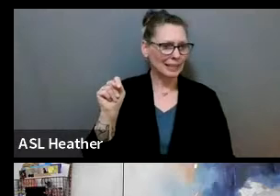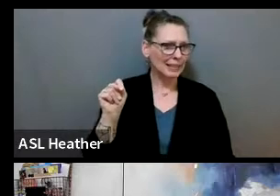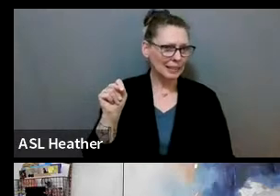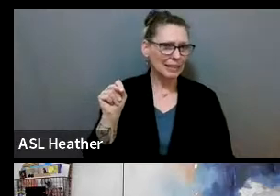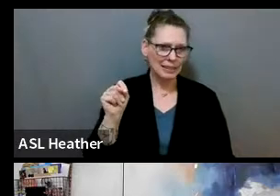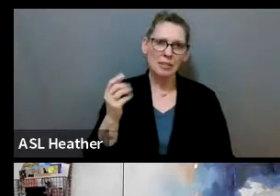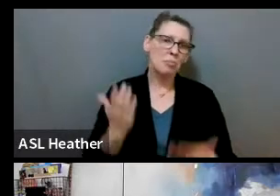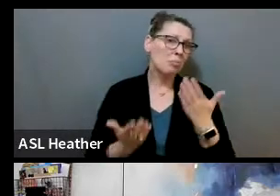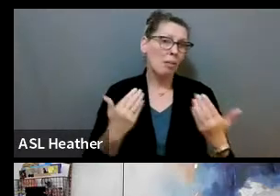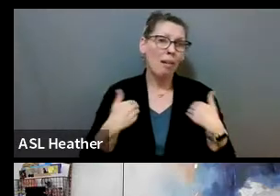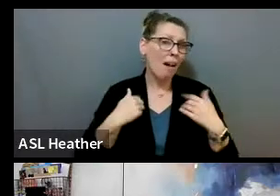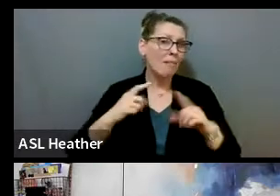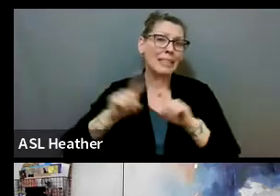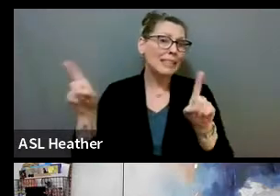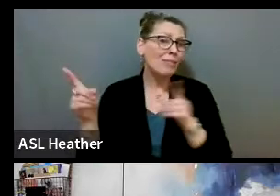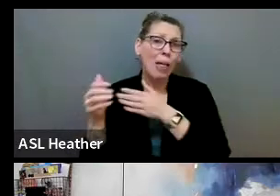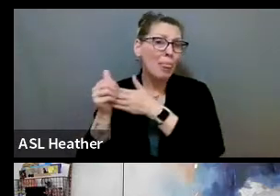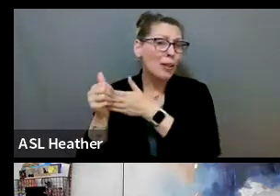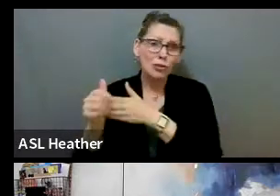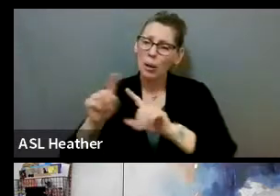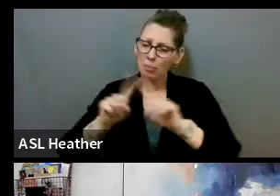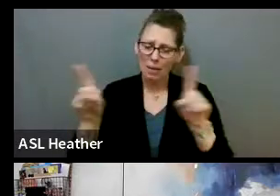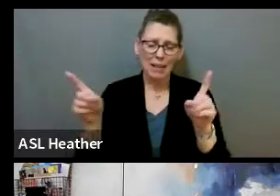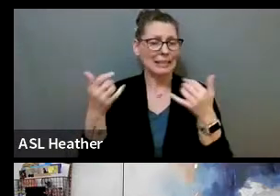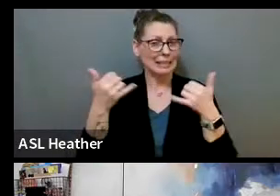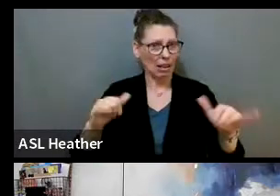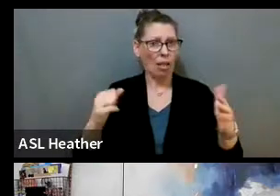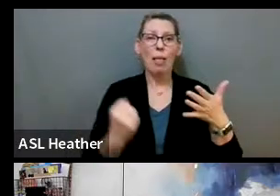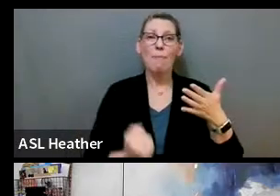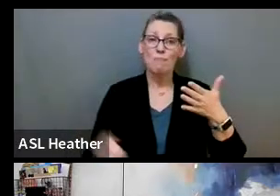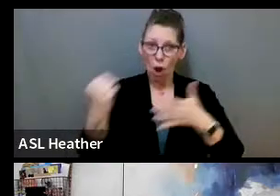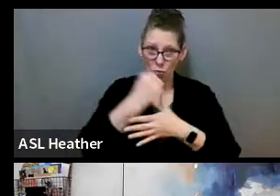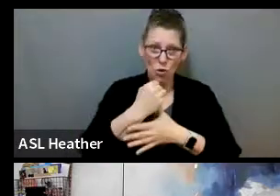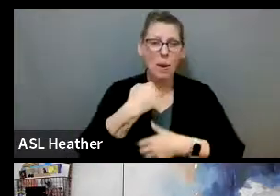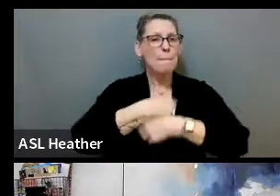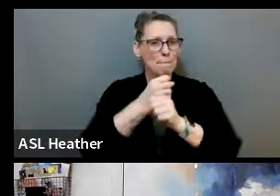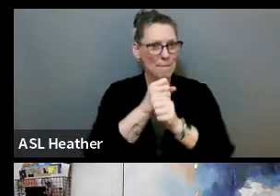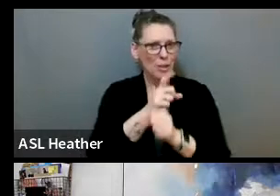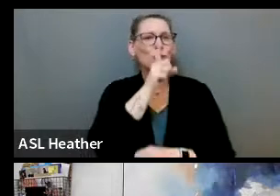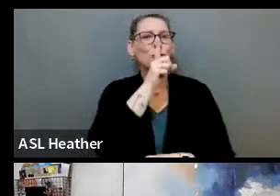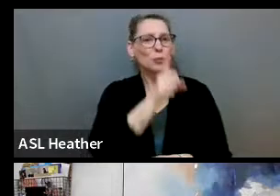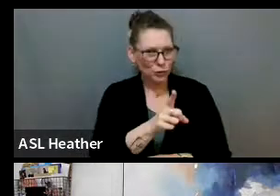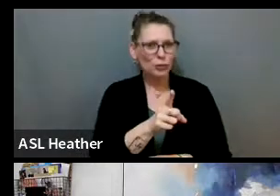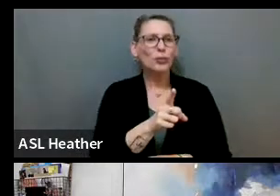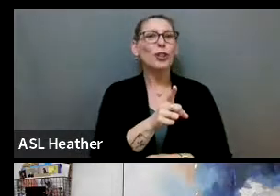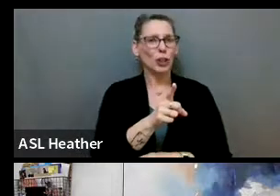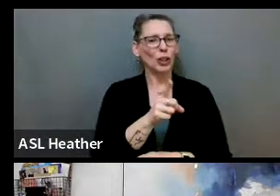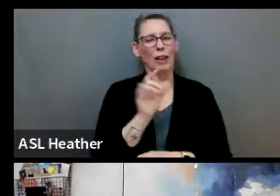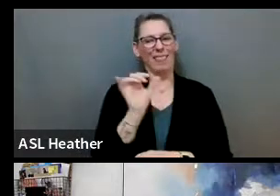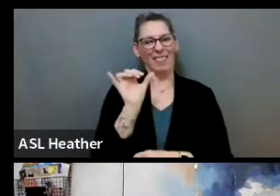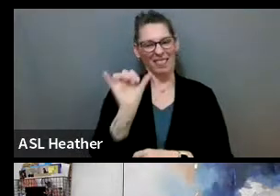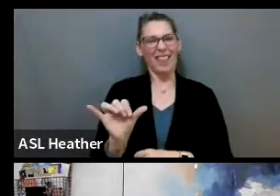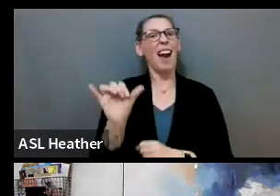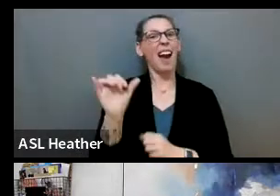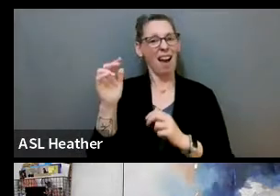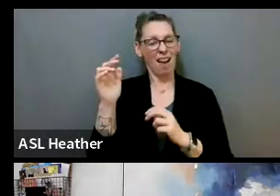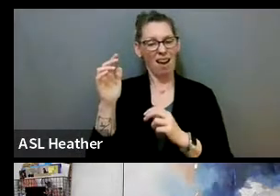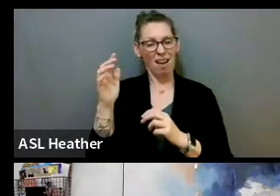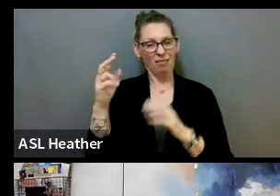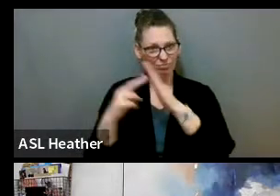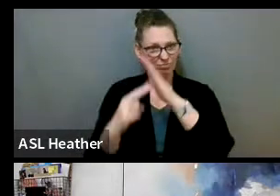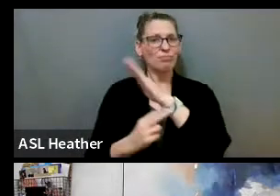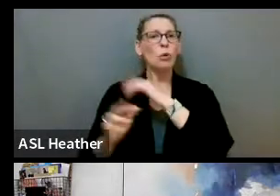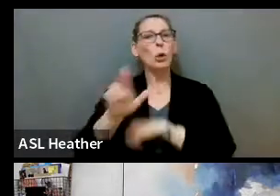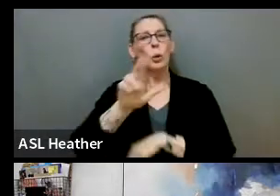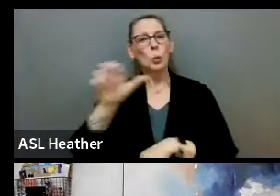They may have different leadership, but their priorities are to make sure that infrastructure is renewed so we